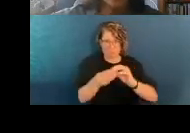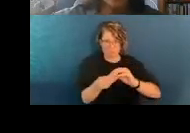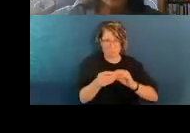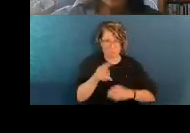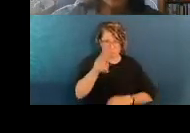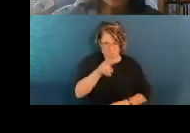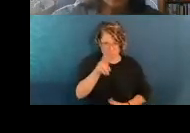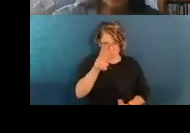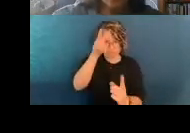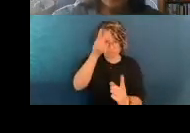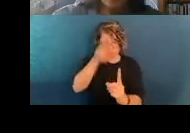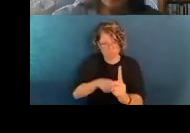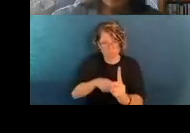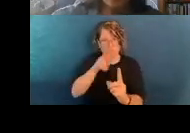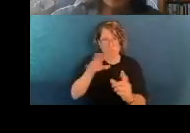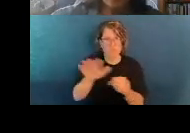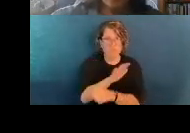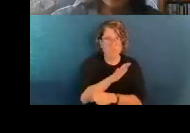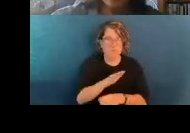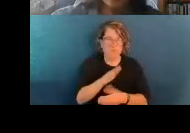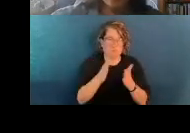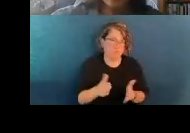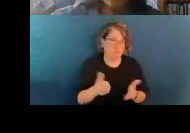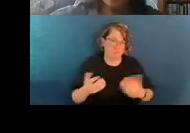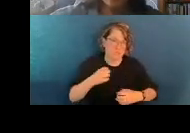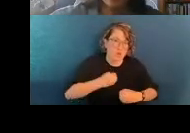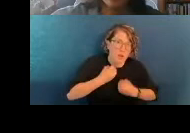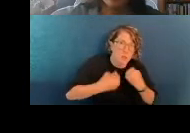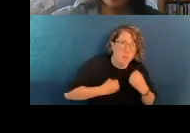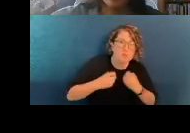mental, spiritual, and emotional well-being.